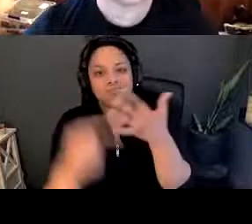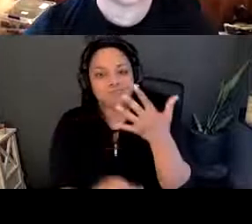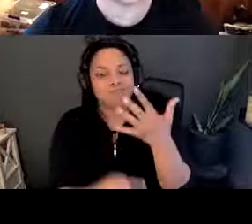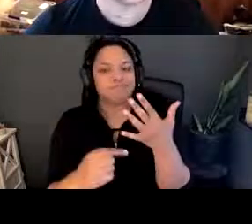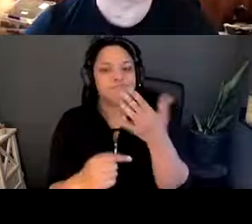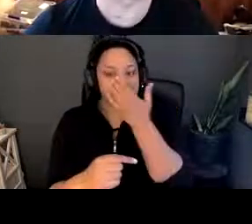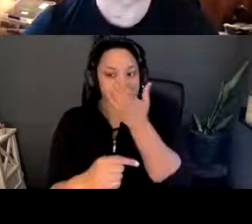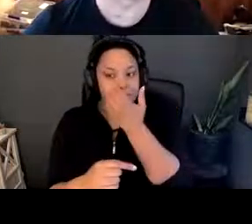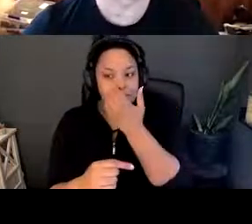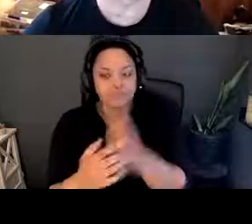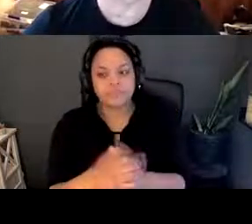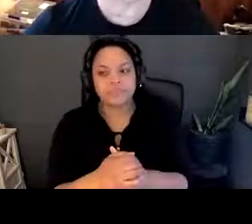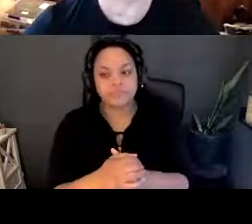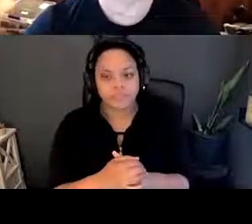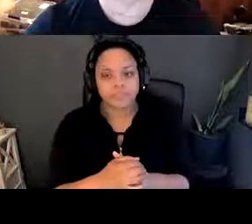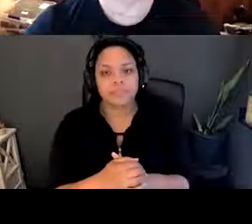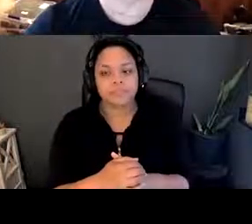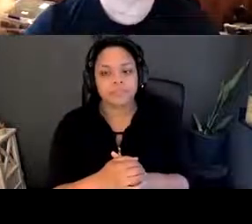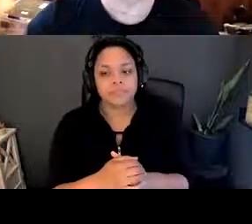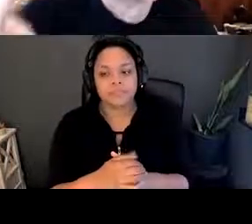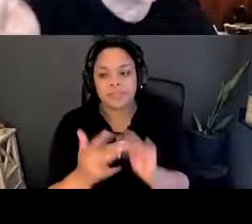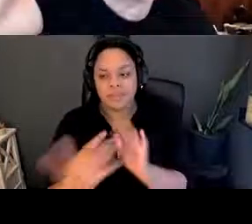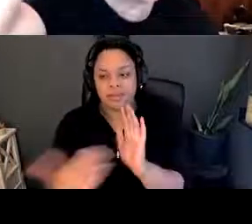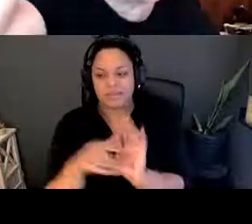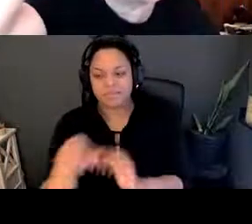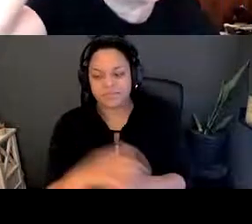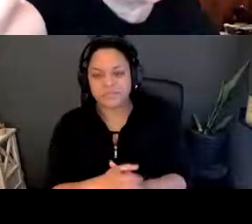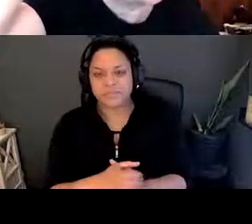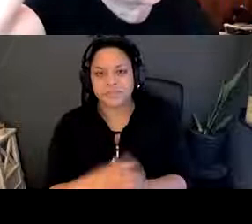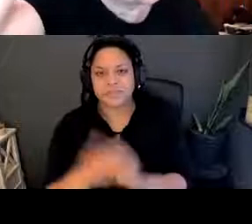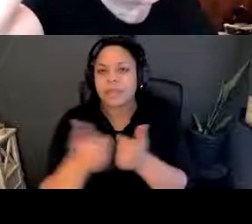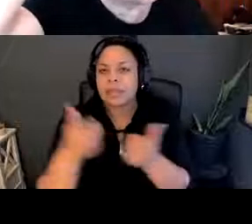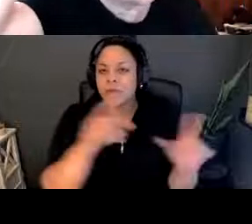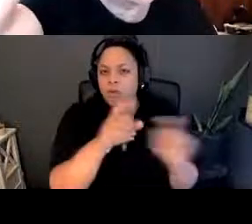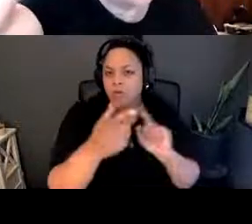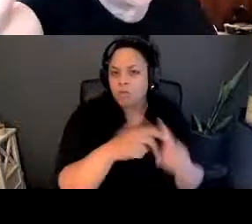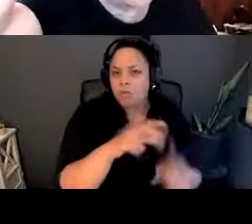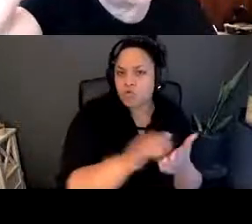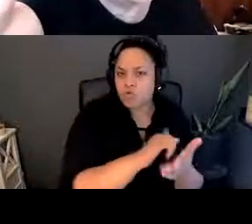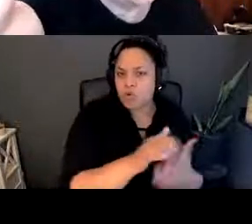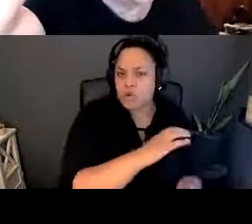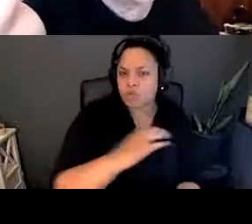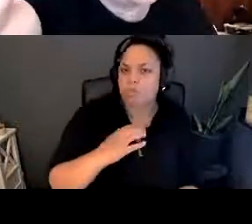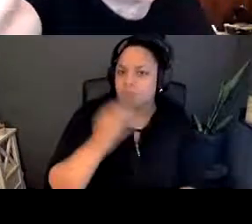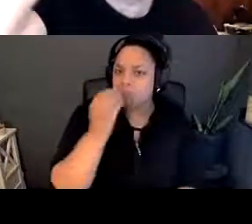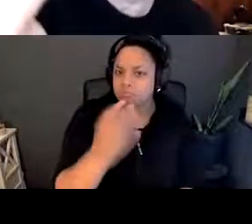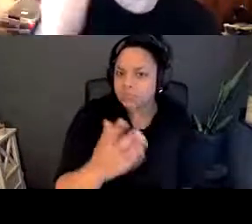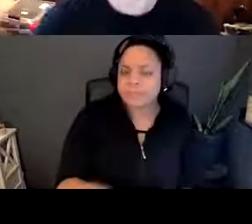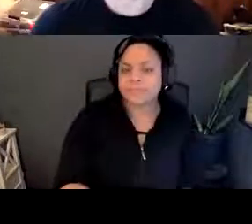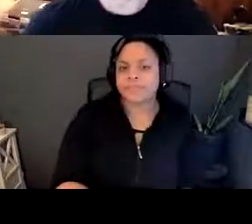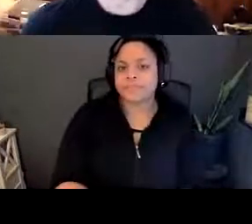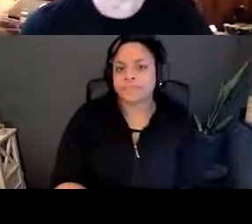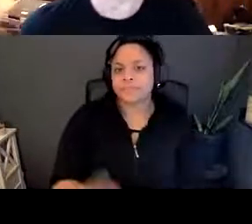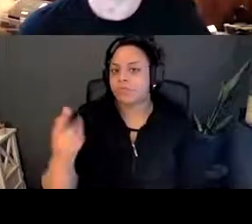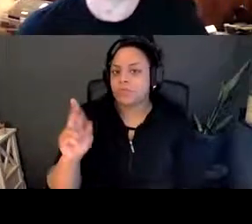you the and there's the link again for this. This is a separate survey from New York Council, just to be clear, just for